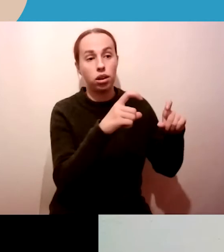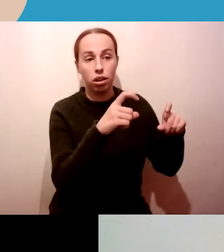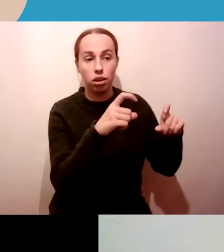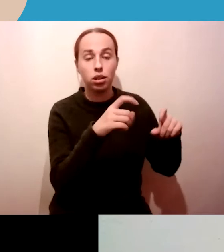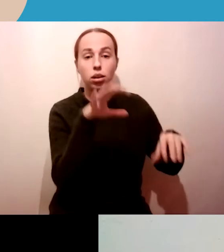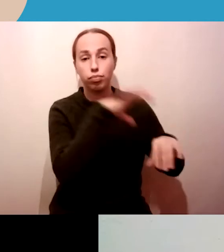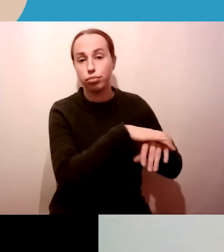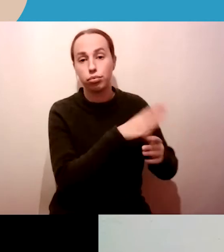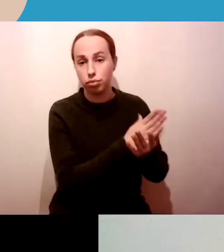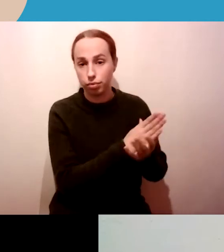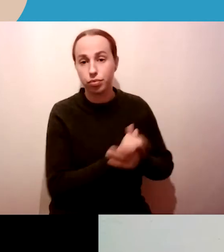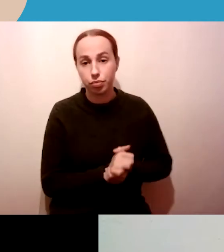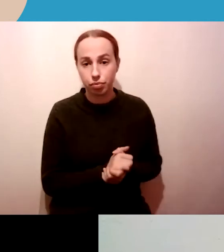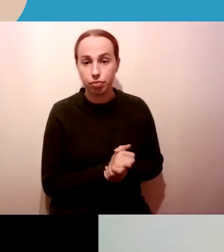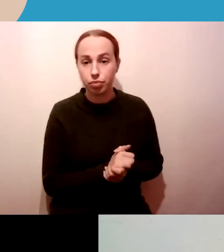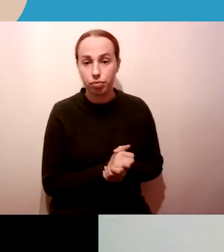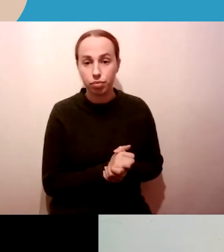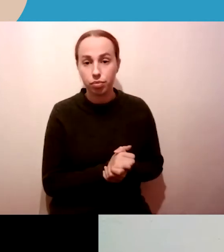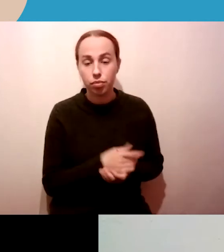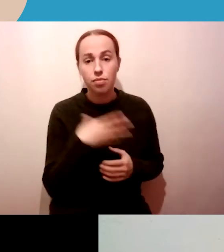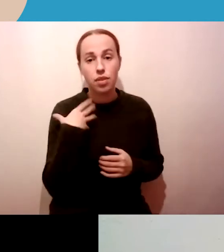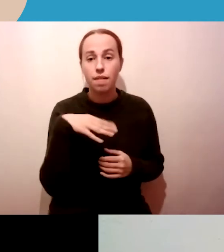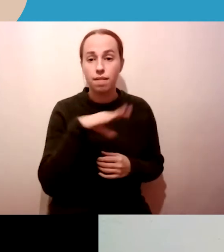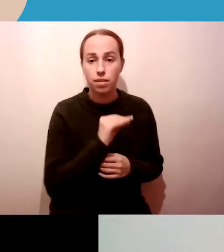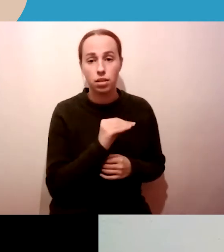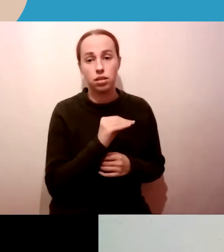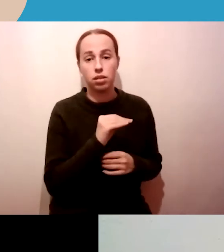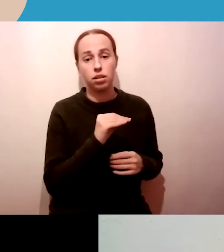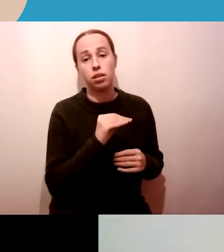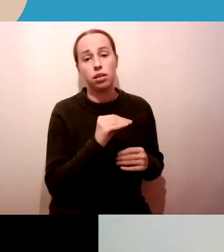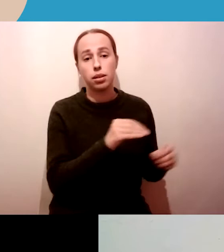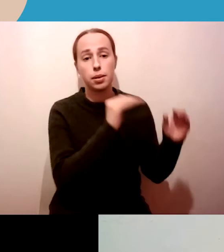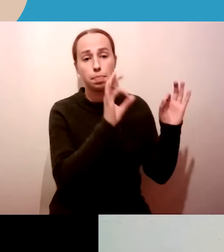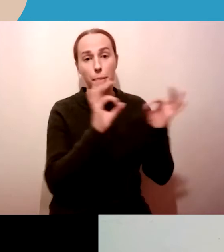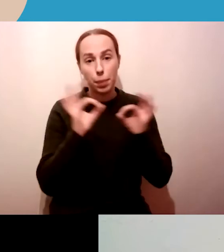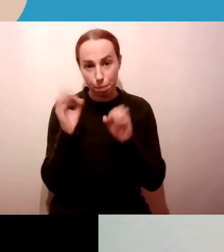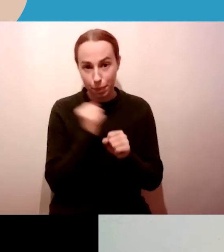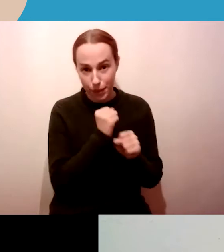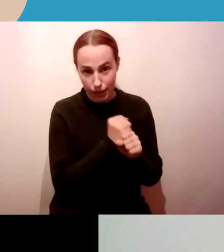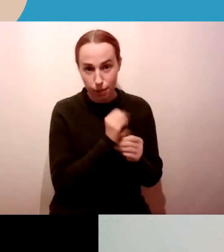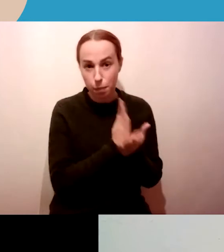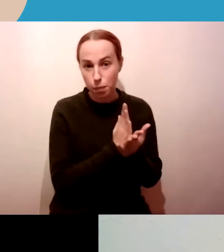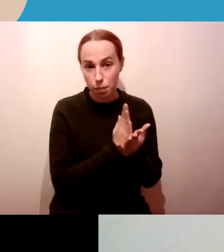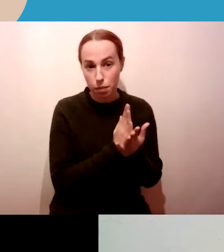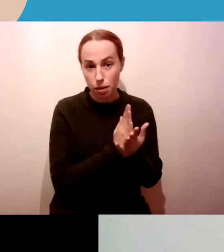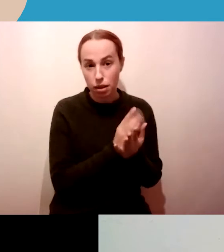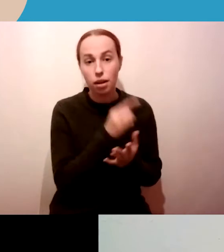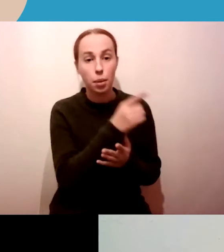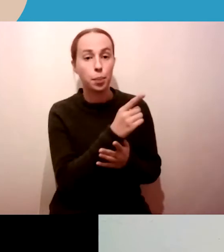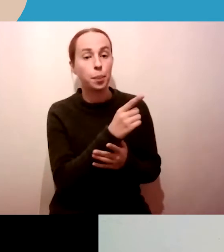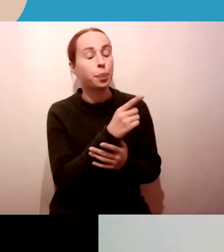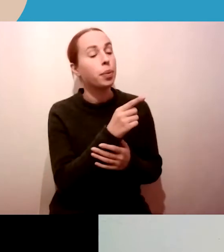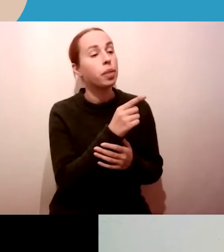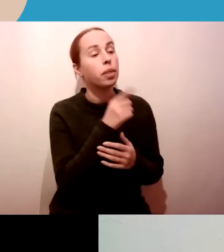it carries the liability. These mechanisms are well structured, they operate